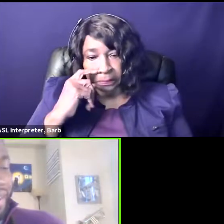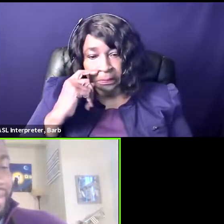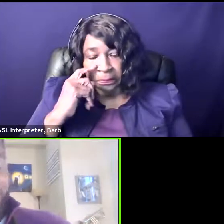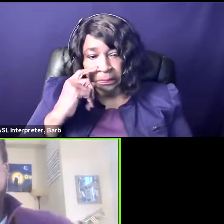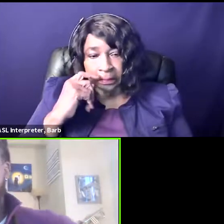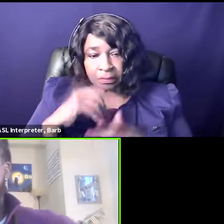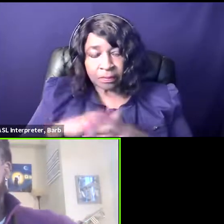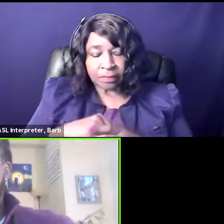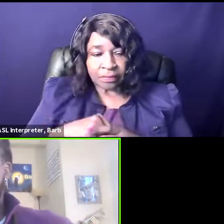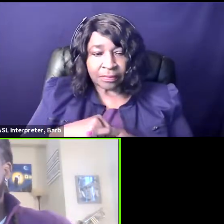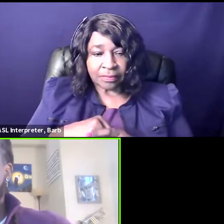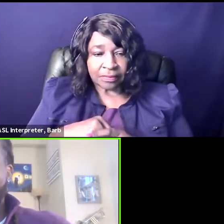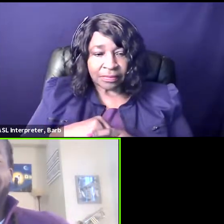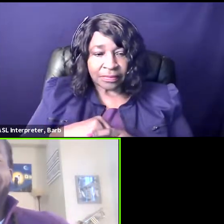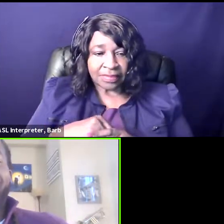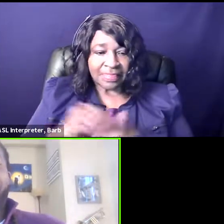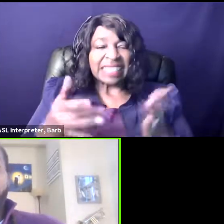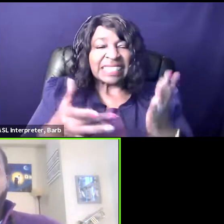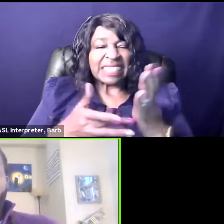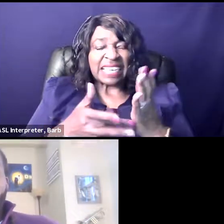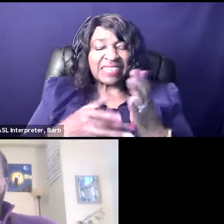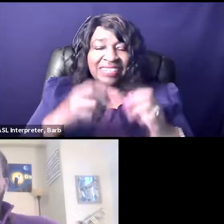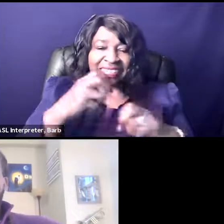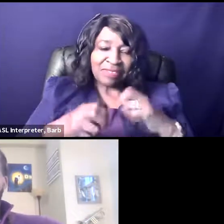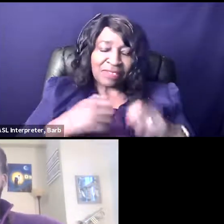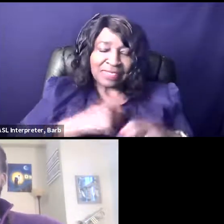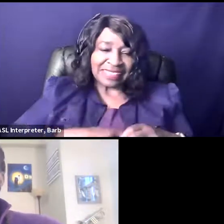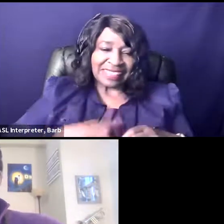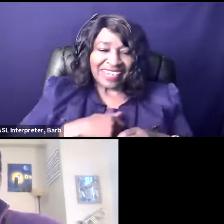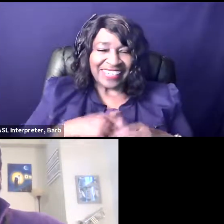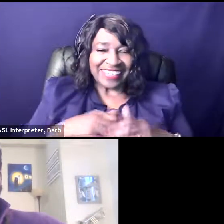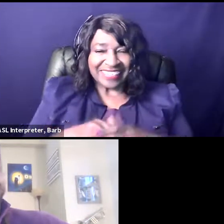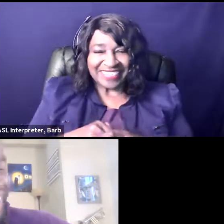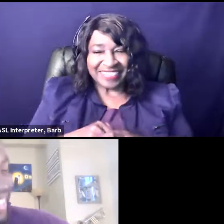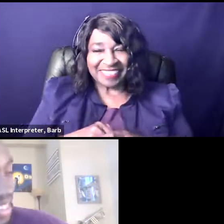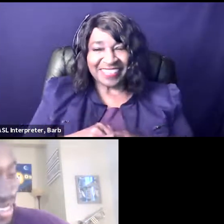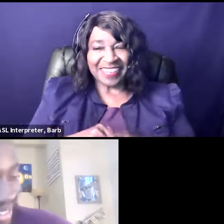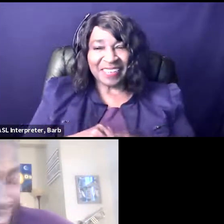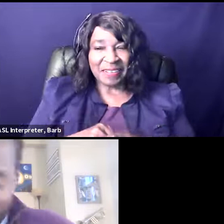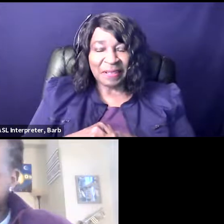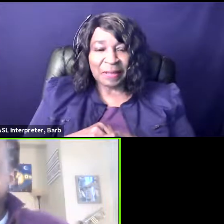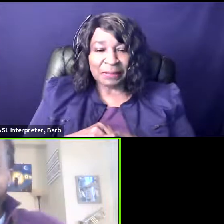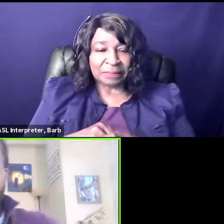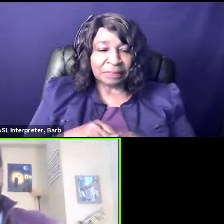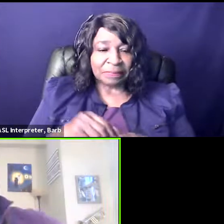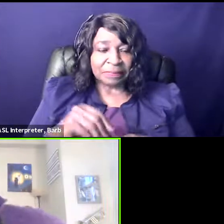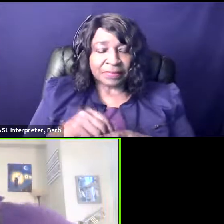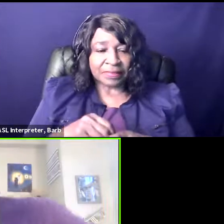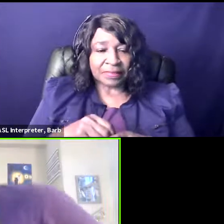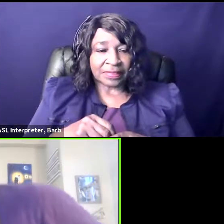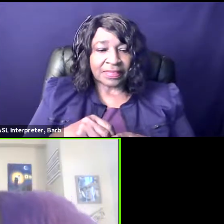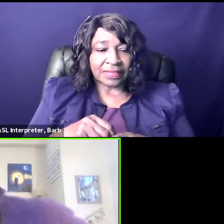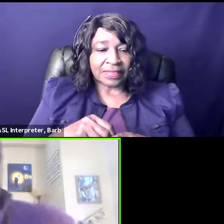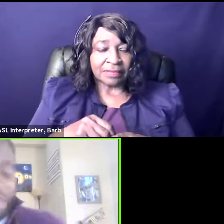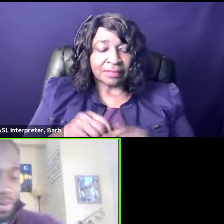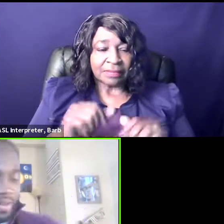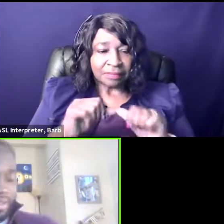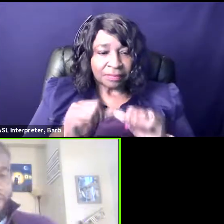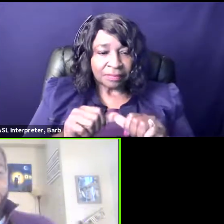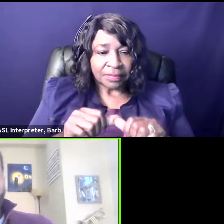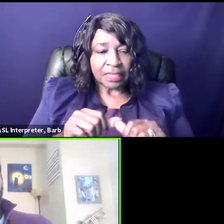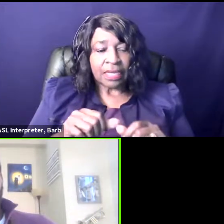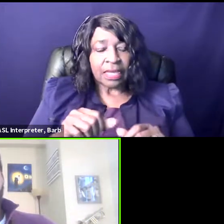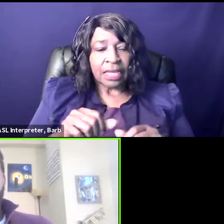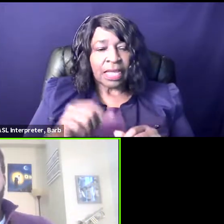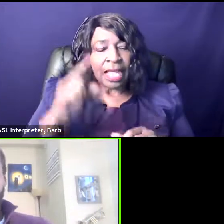Pardon the technical difficulties I had. I kept going until you came back. Hey, see, don't skip a beat, man. I was hoping,